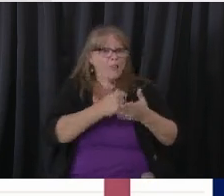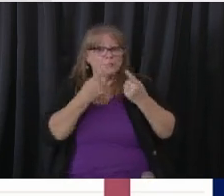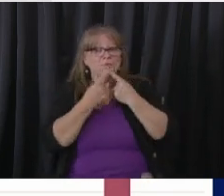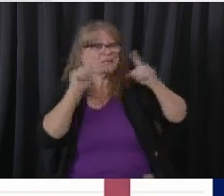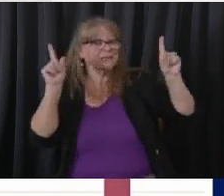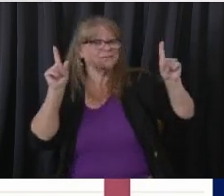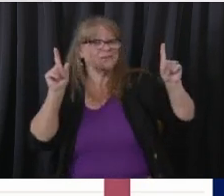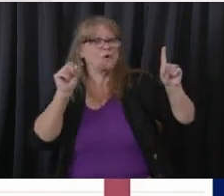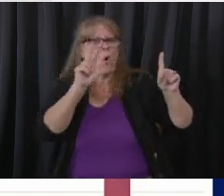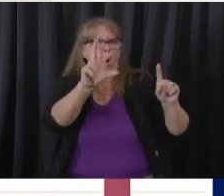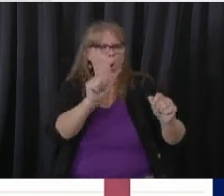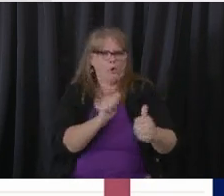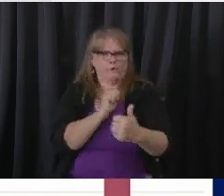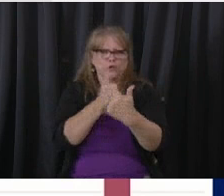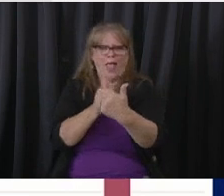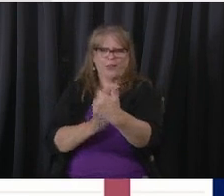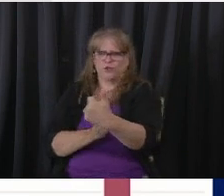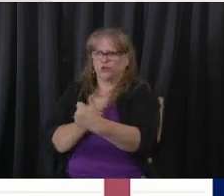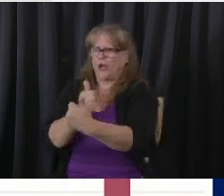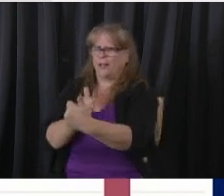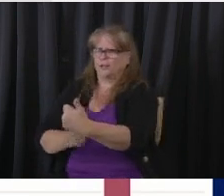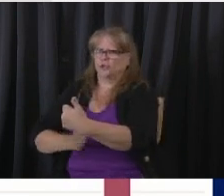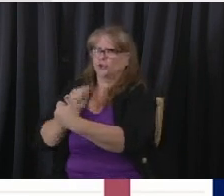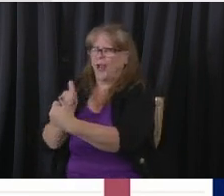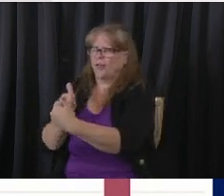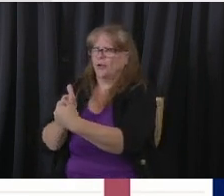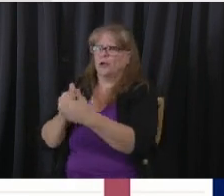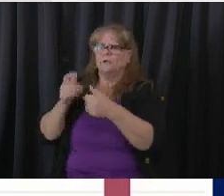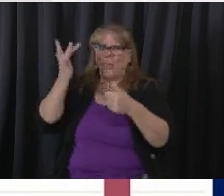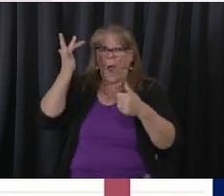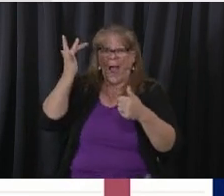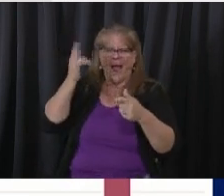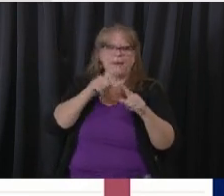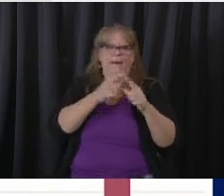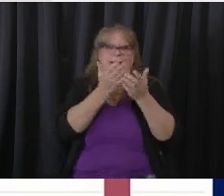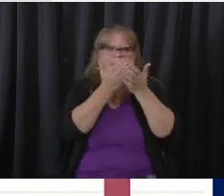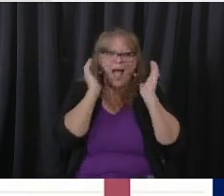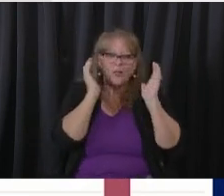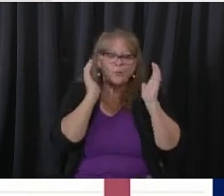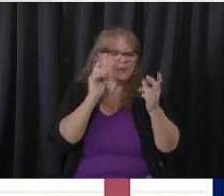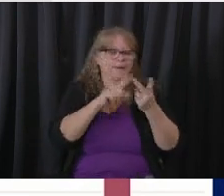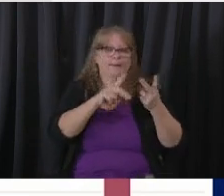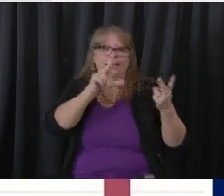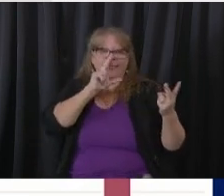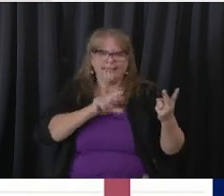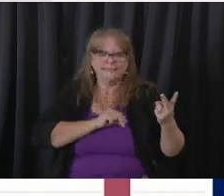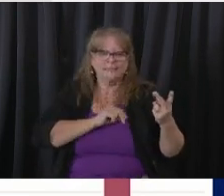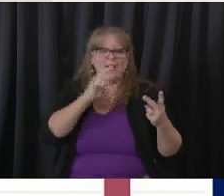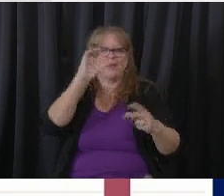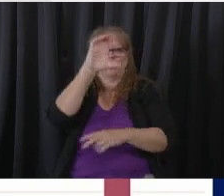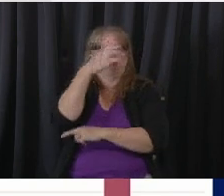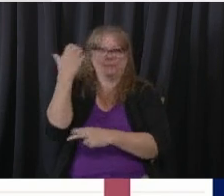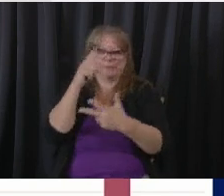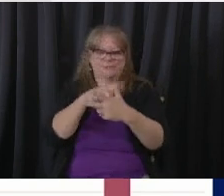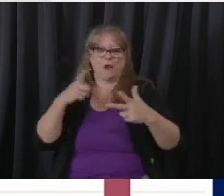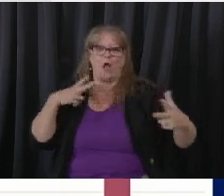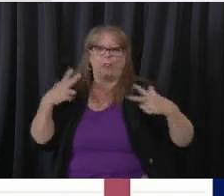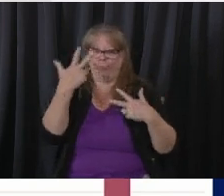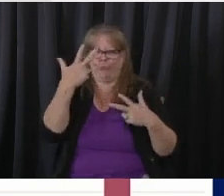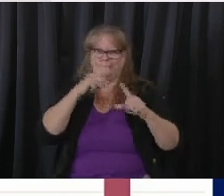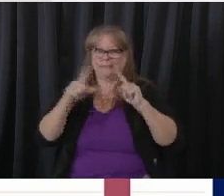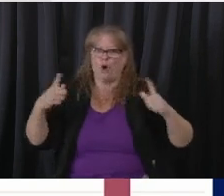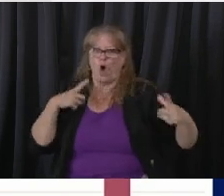But first, I want to start here with our weekly case trends. So what you can see is that for 2 weeks in